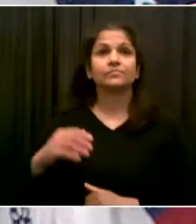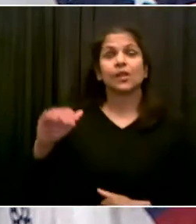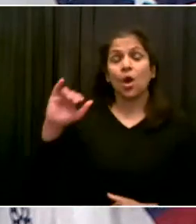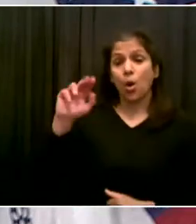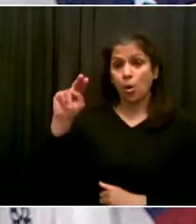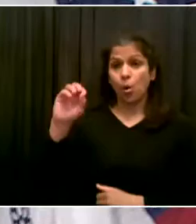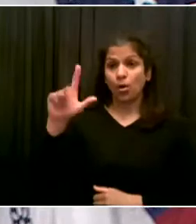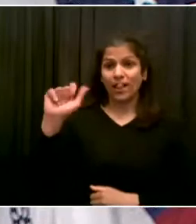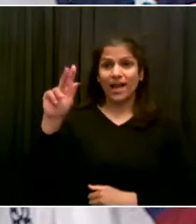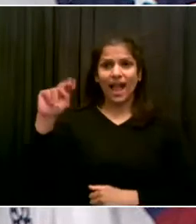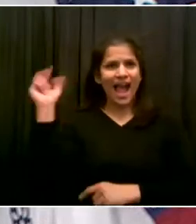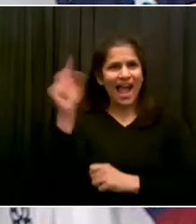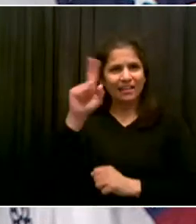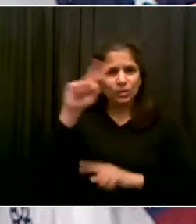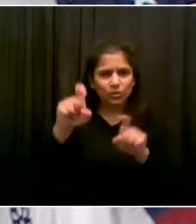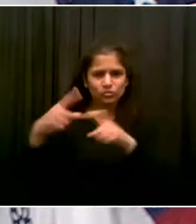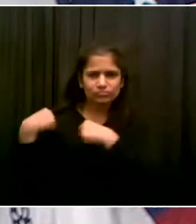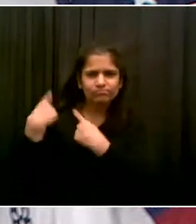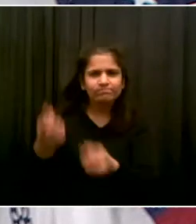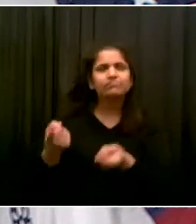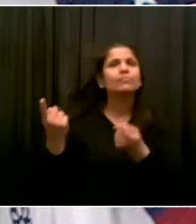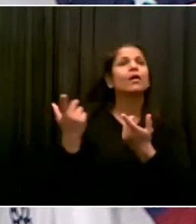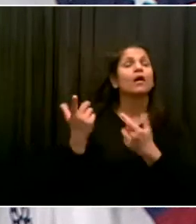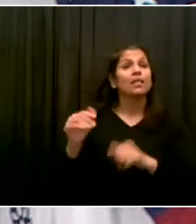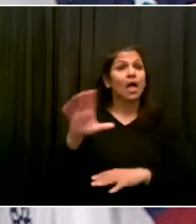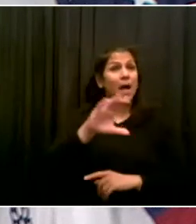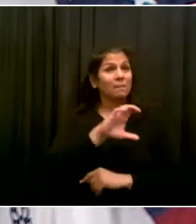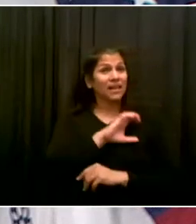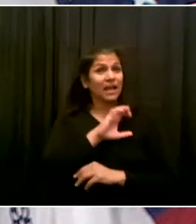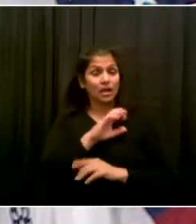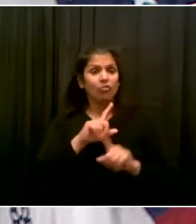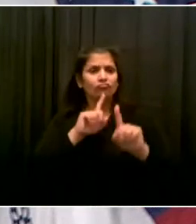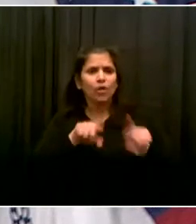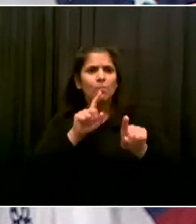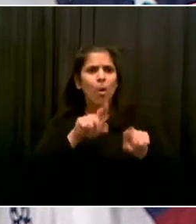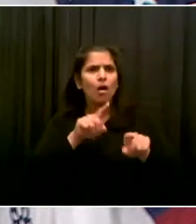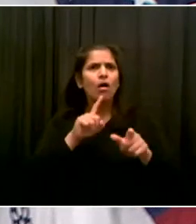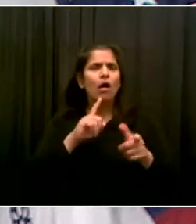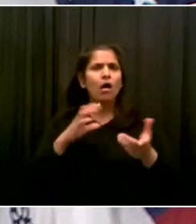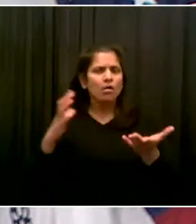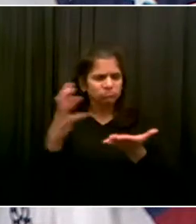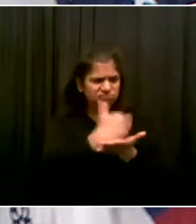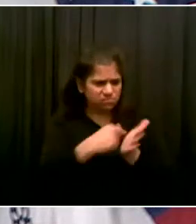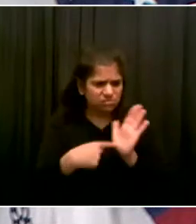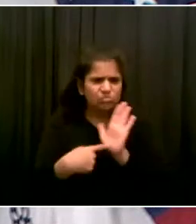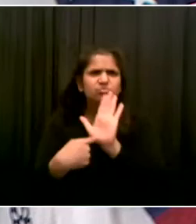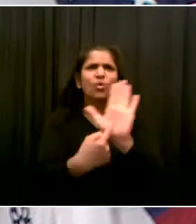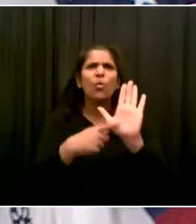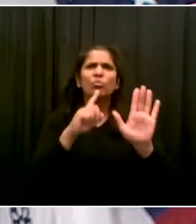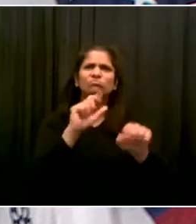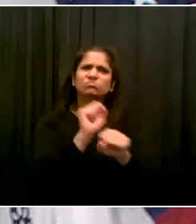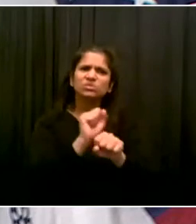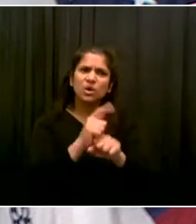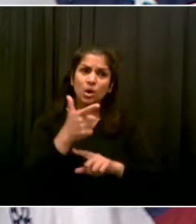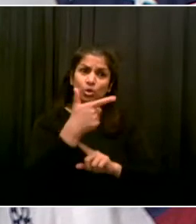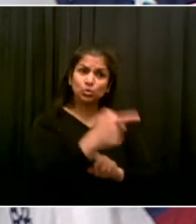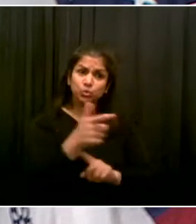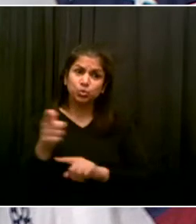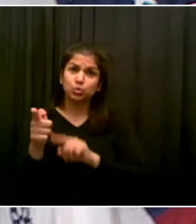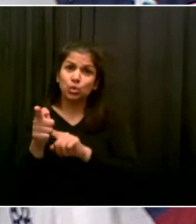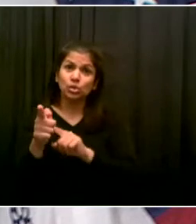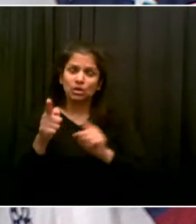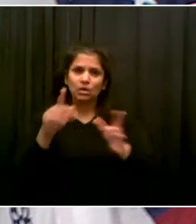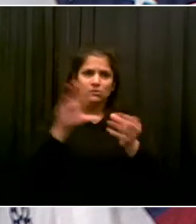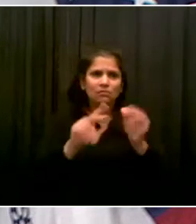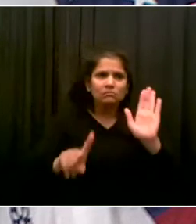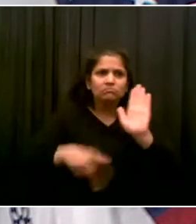shows shootings are up for the month by double. You've been offering the same set of answers when asked to explain the shootings and what